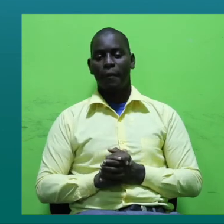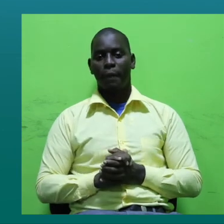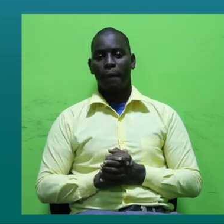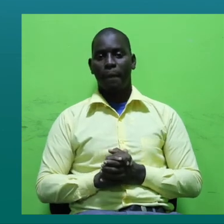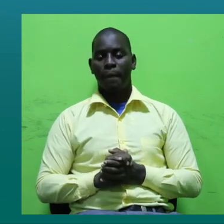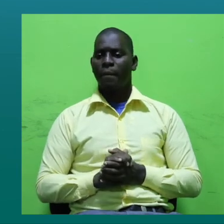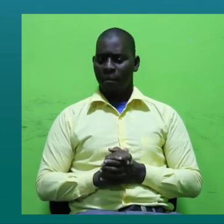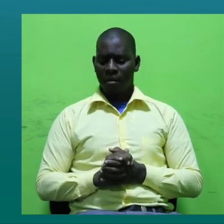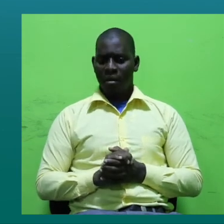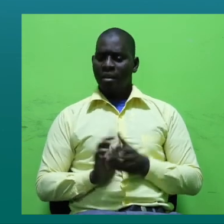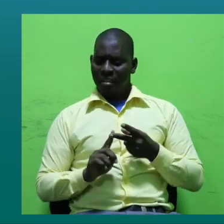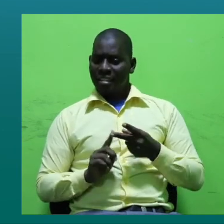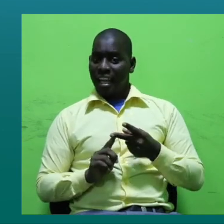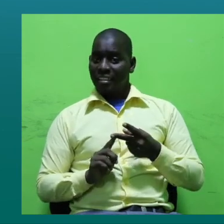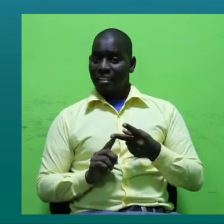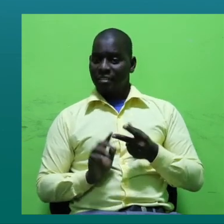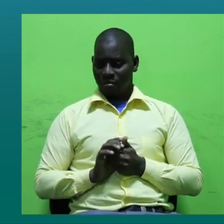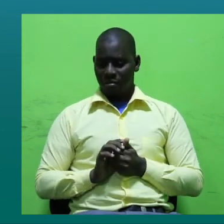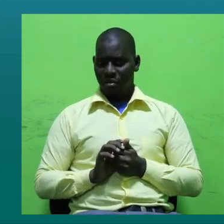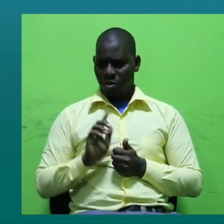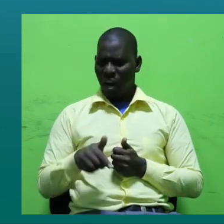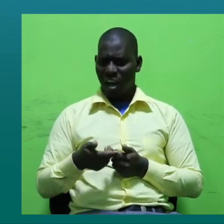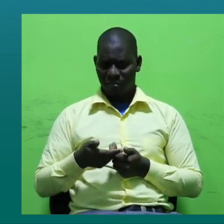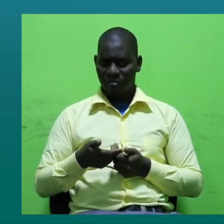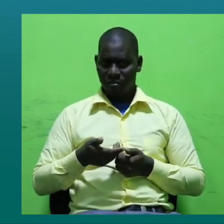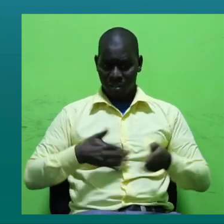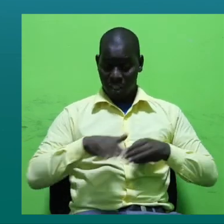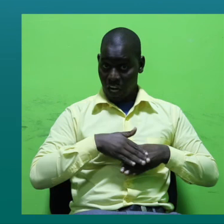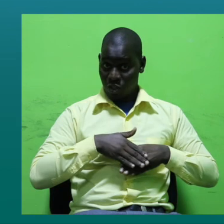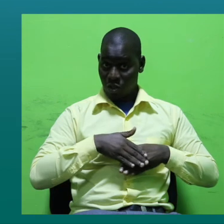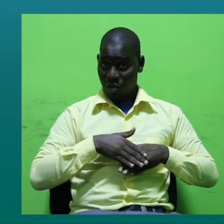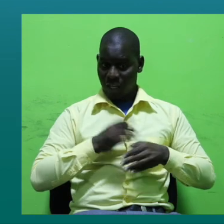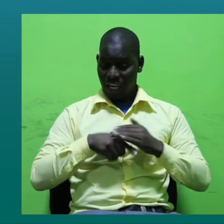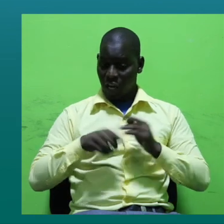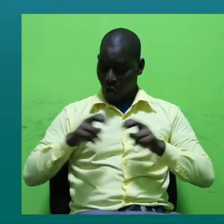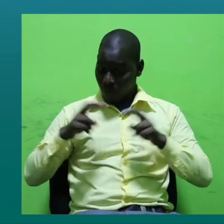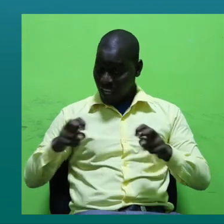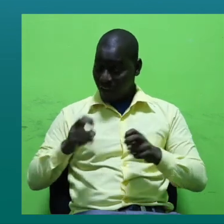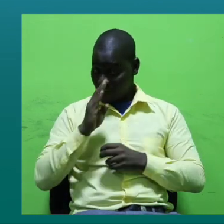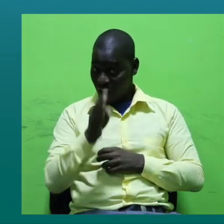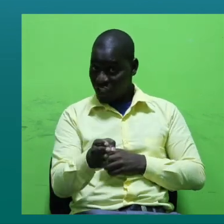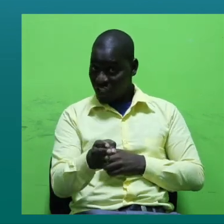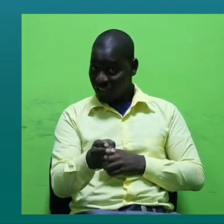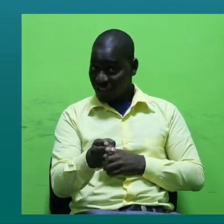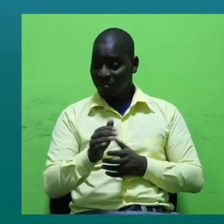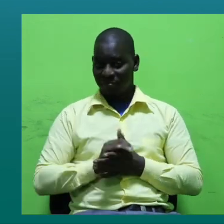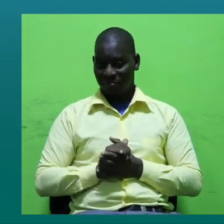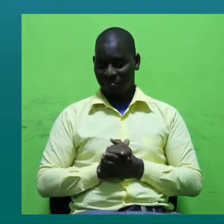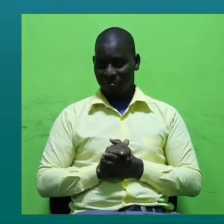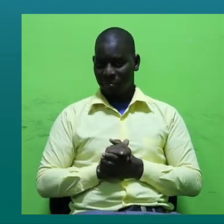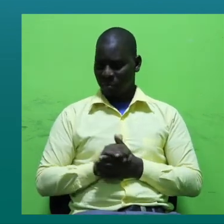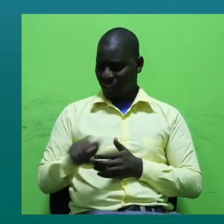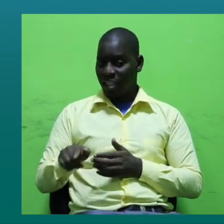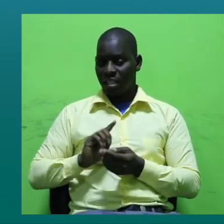resultant change in the dependent variable. It is necessary to conduct several trials to